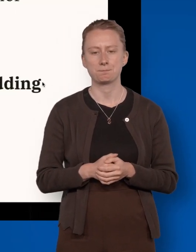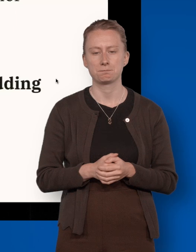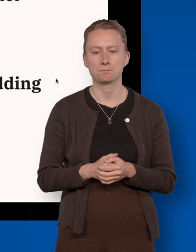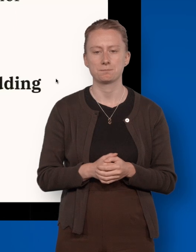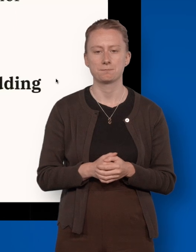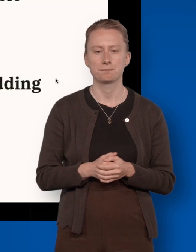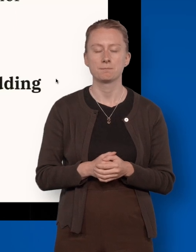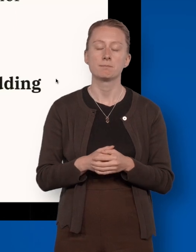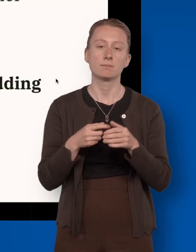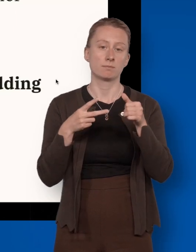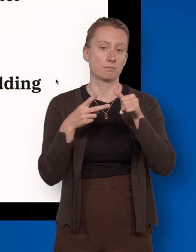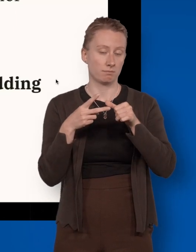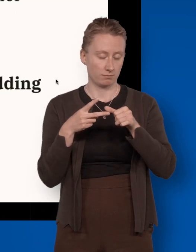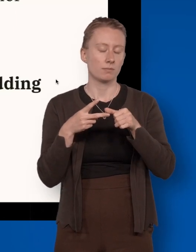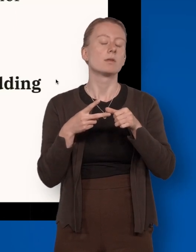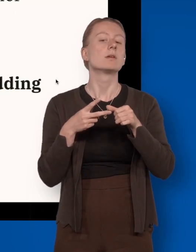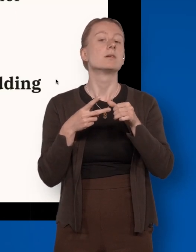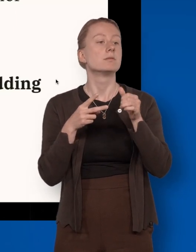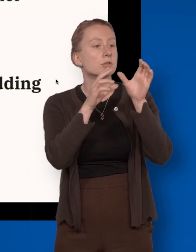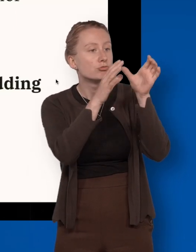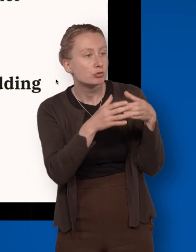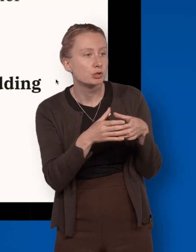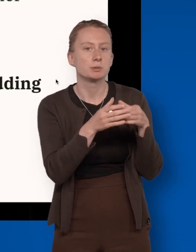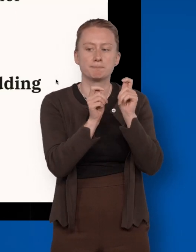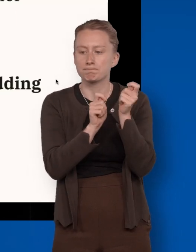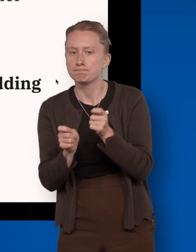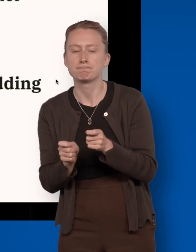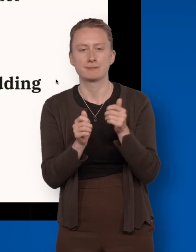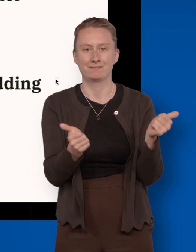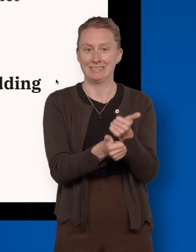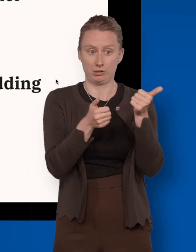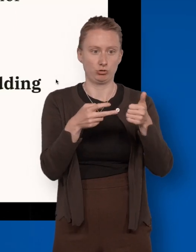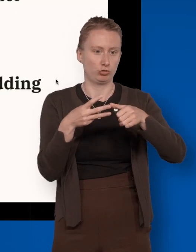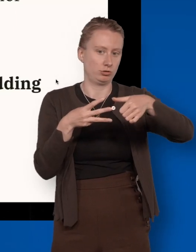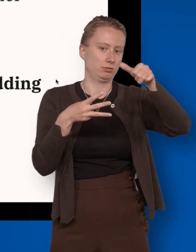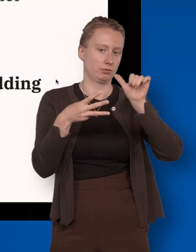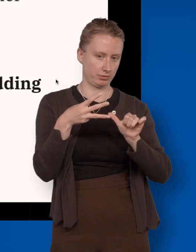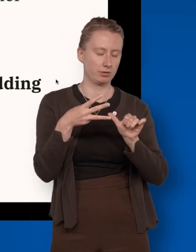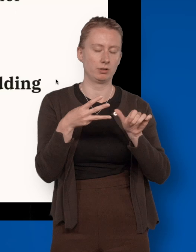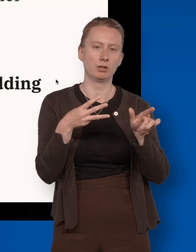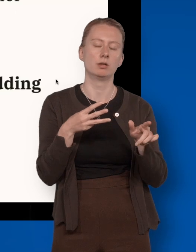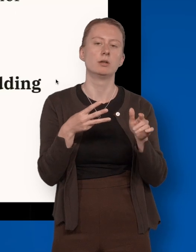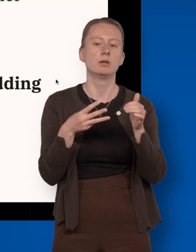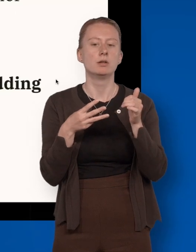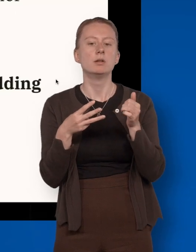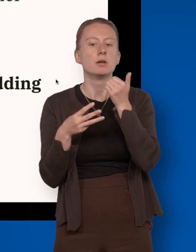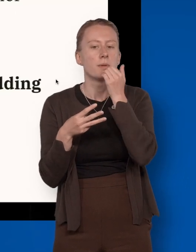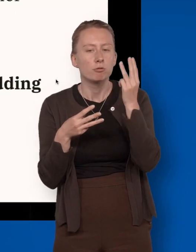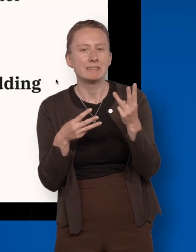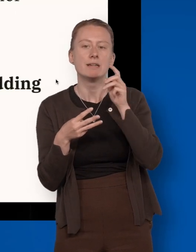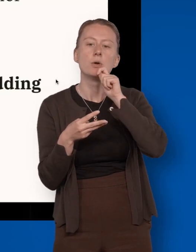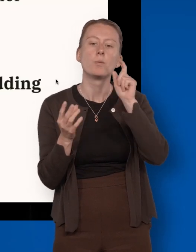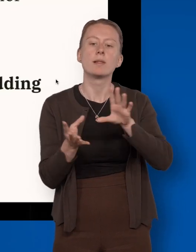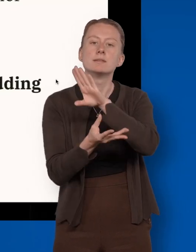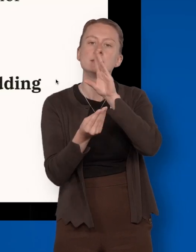we've grouped or clustered all the responses, we then summarize each cluster using an LLM. So this